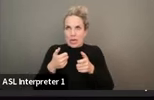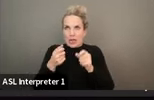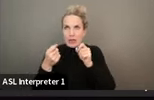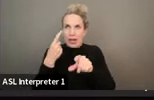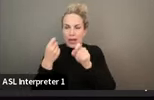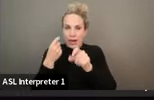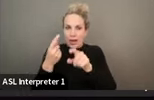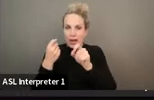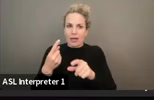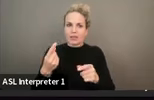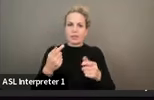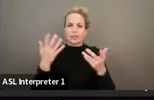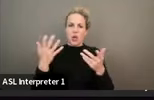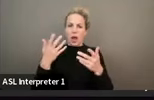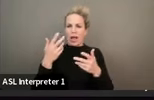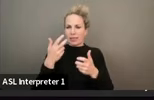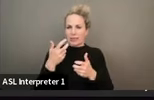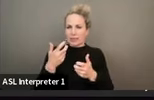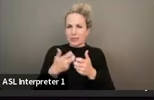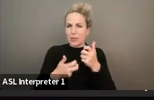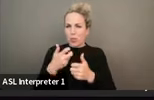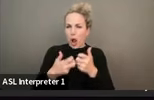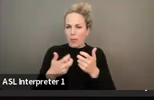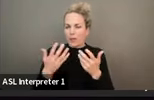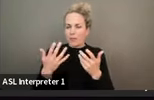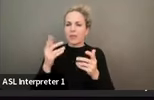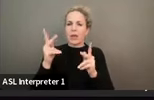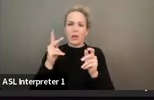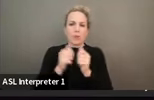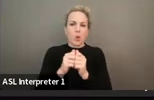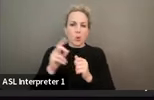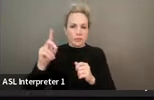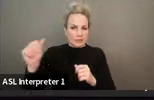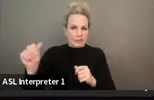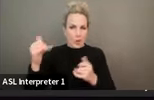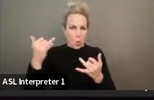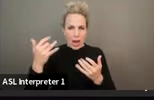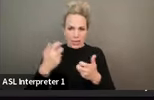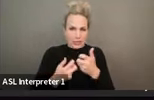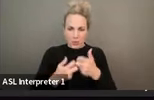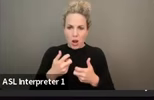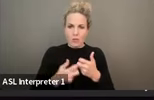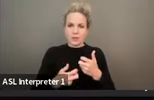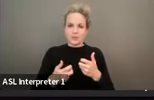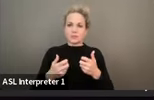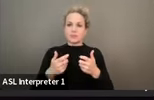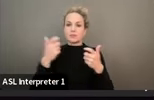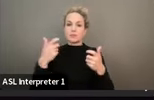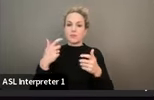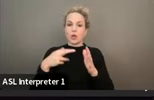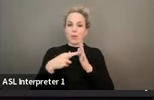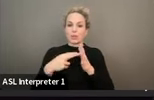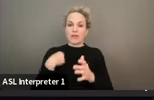So why is this a problem really? When we're talking about people with disabilities, why do we encounter the large majority and representation of our